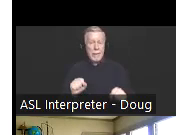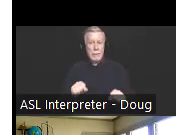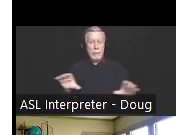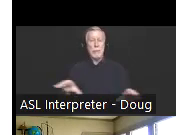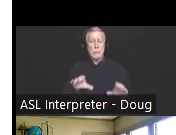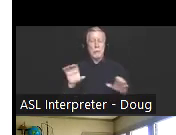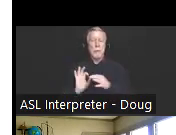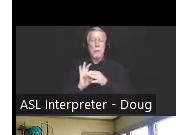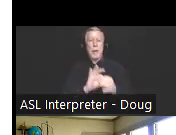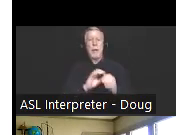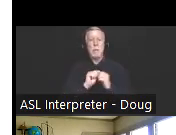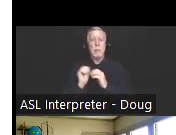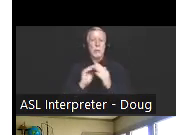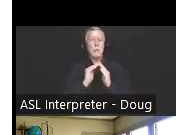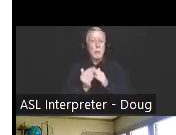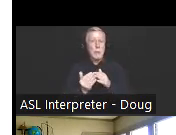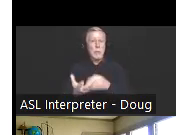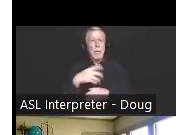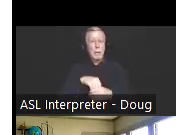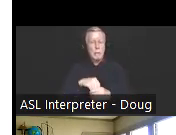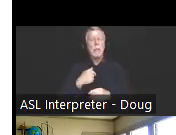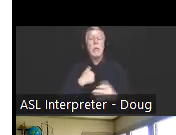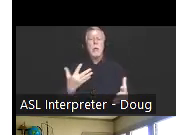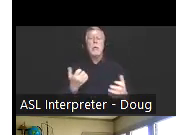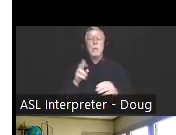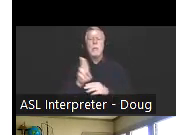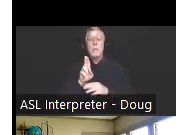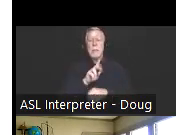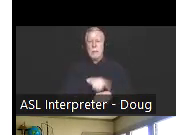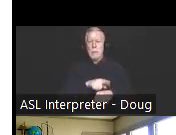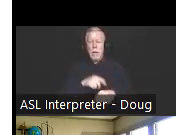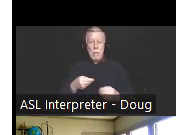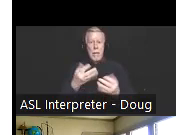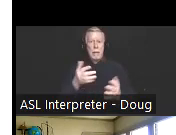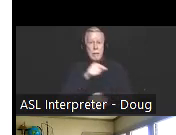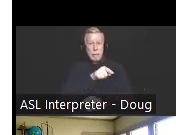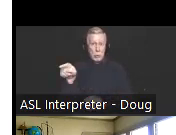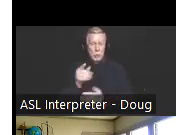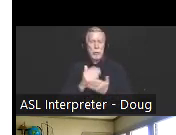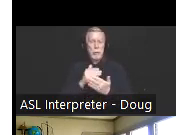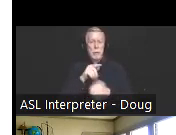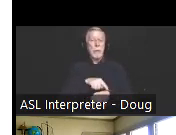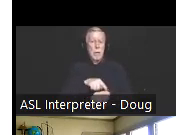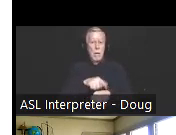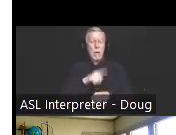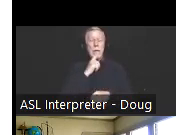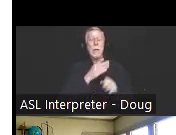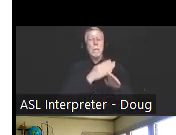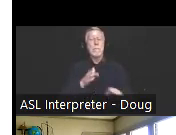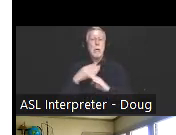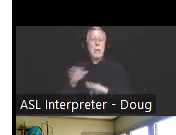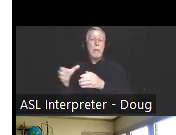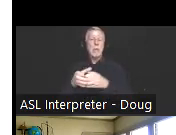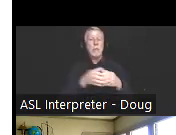around community engagement. So I want to spend some time and give you some time in some breakout groups to look